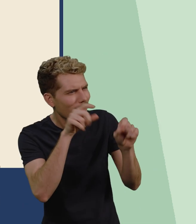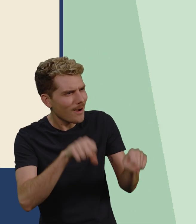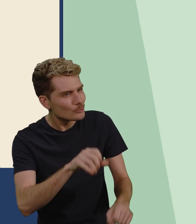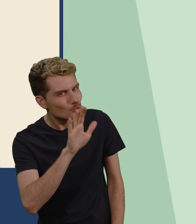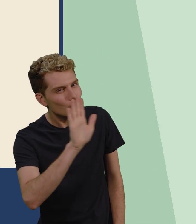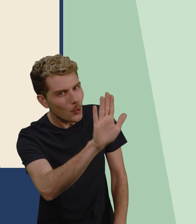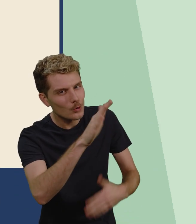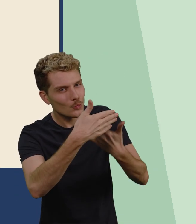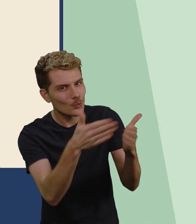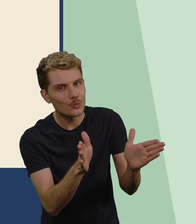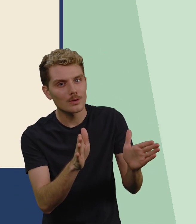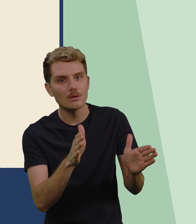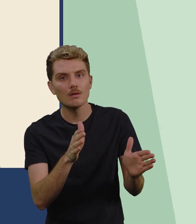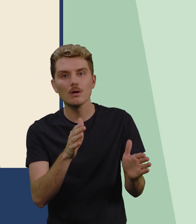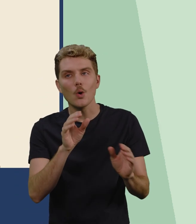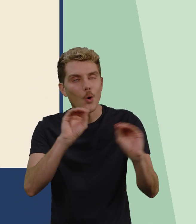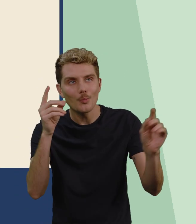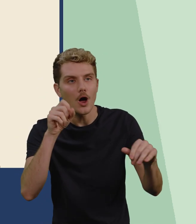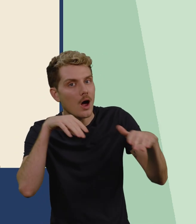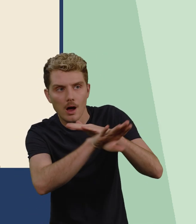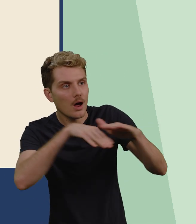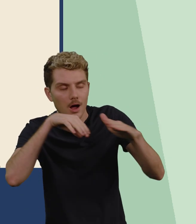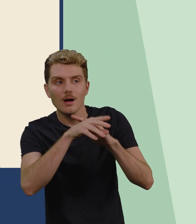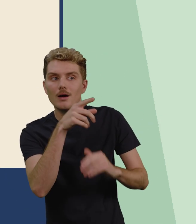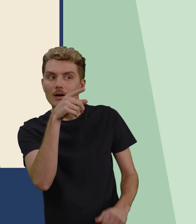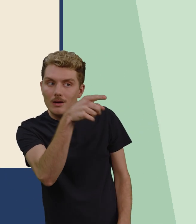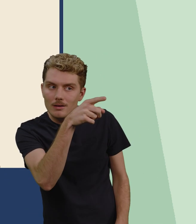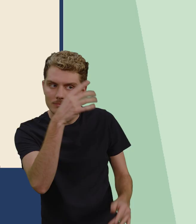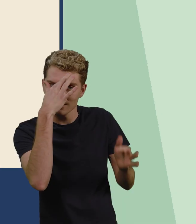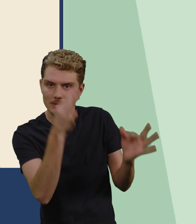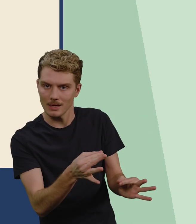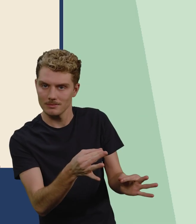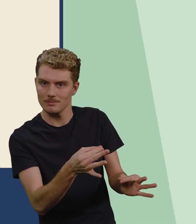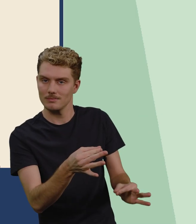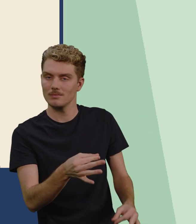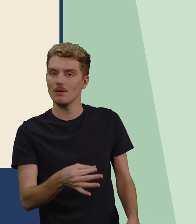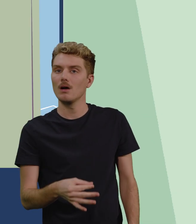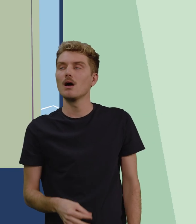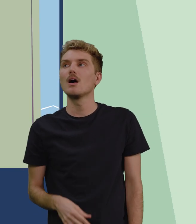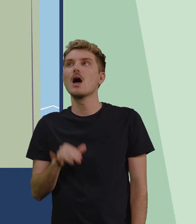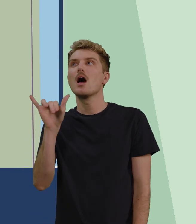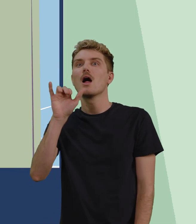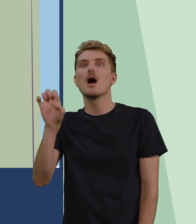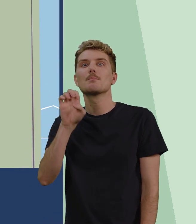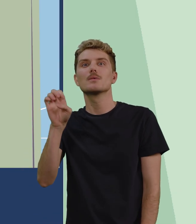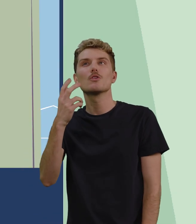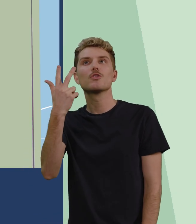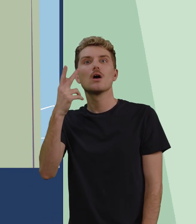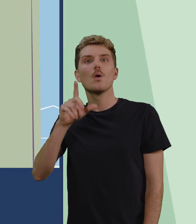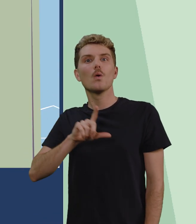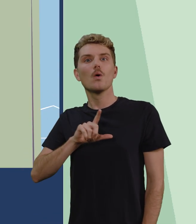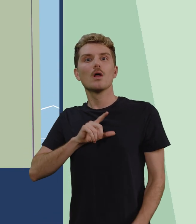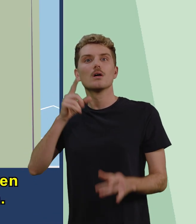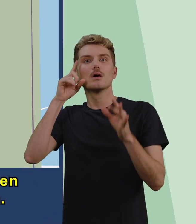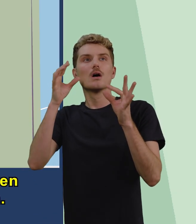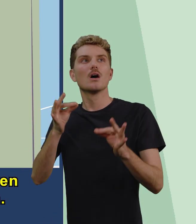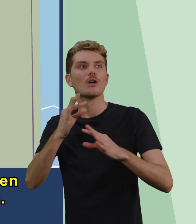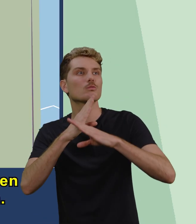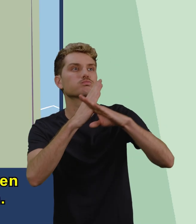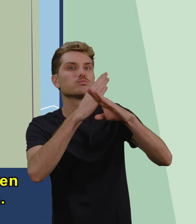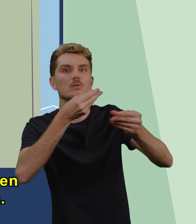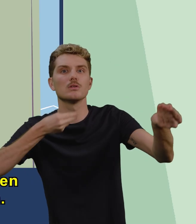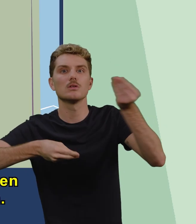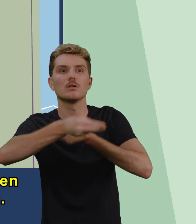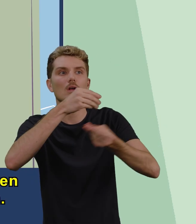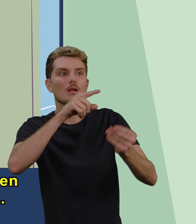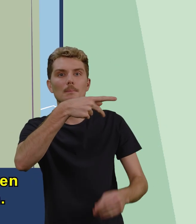can. It's your room. No one should come inside unless you say so. Like in episode 3 when Lanterman decided to block